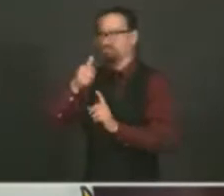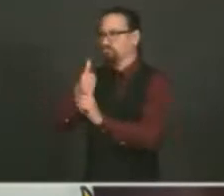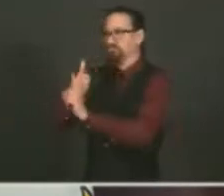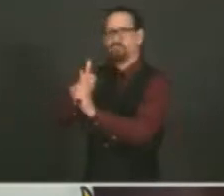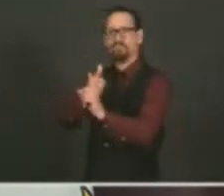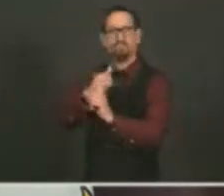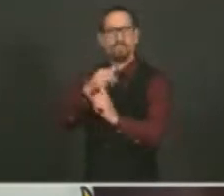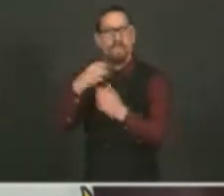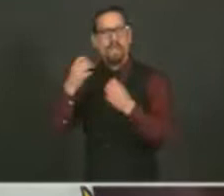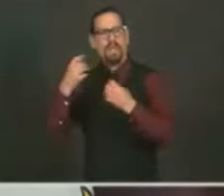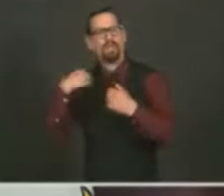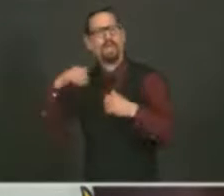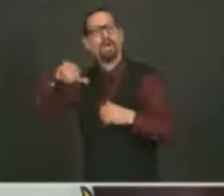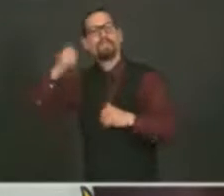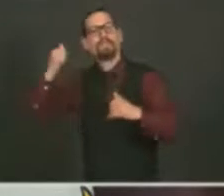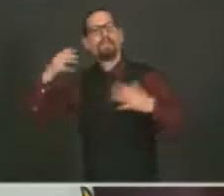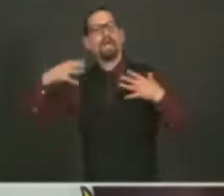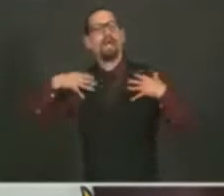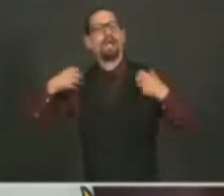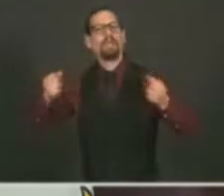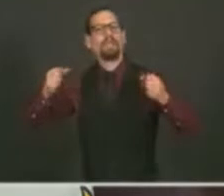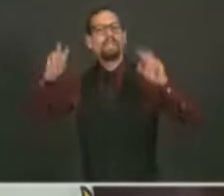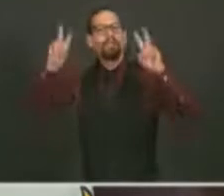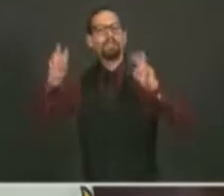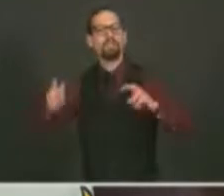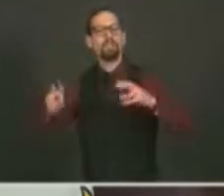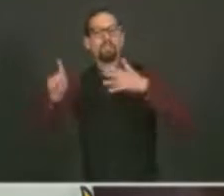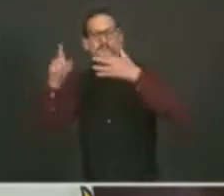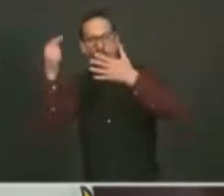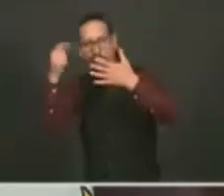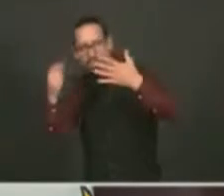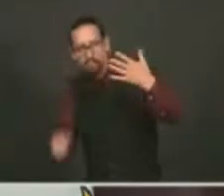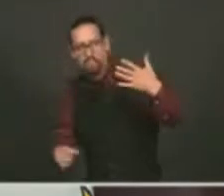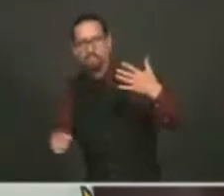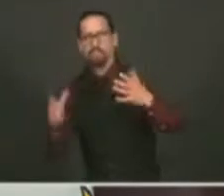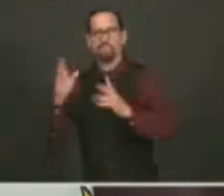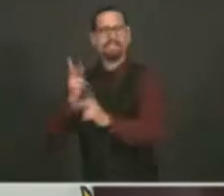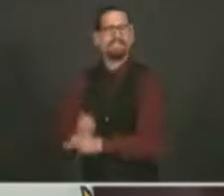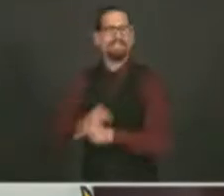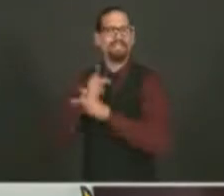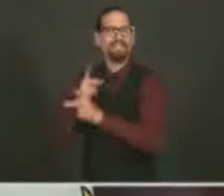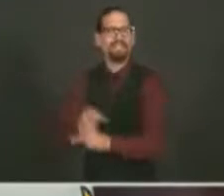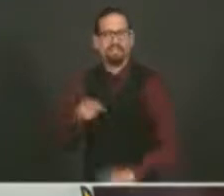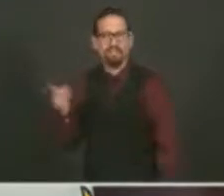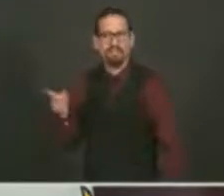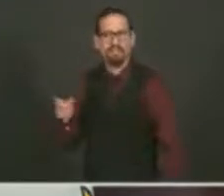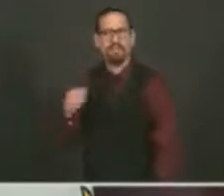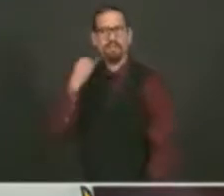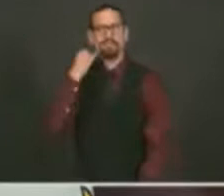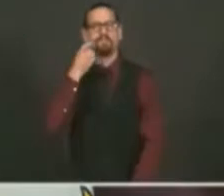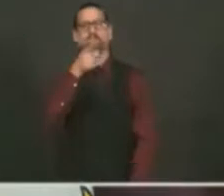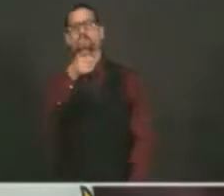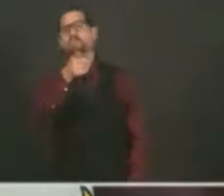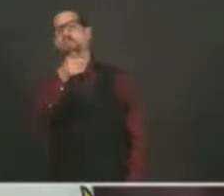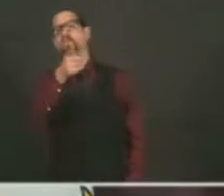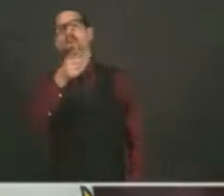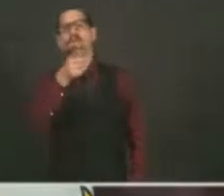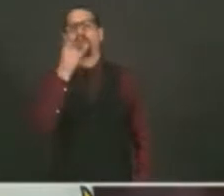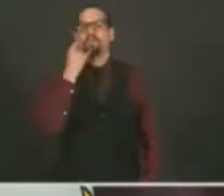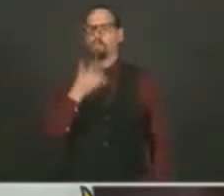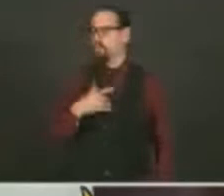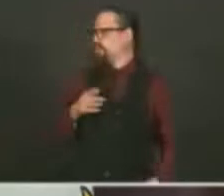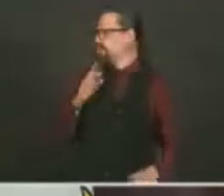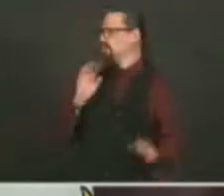I need you to, if you are one of those folks who's breaking the rules and having bigger parties than you